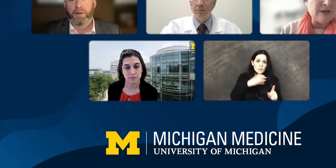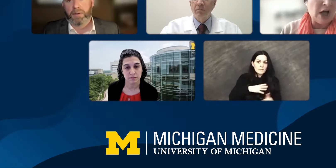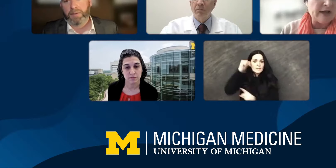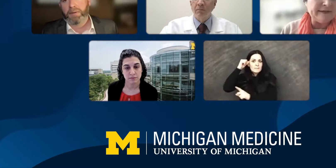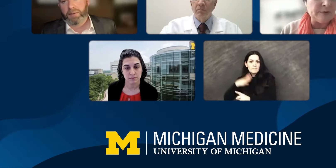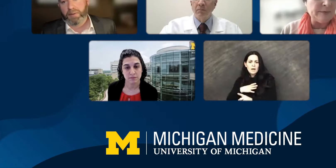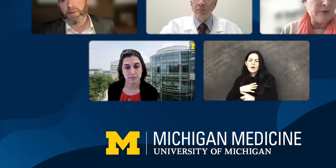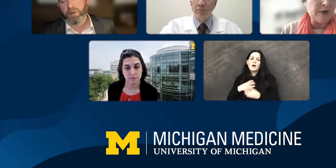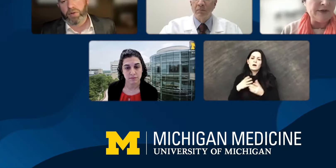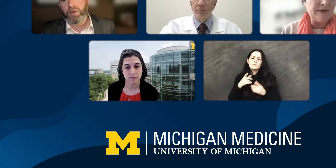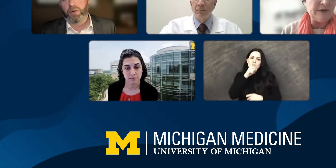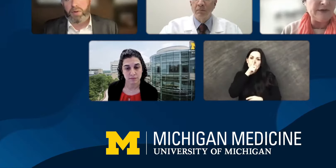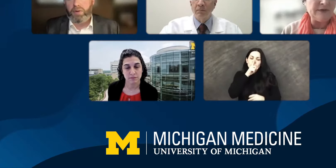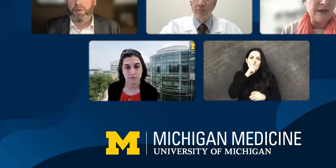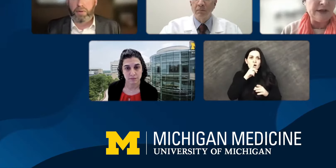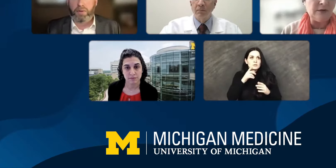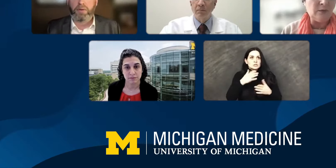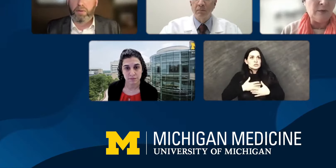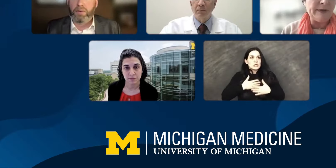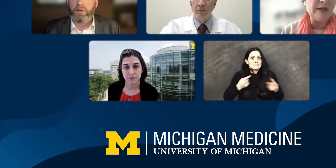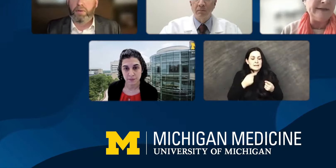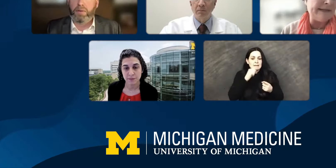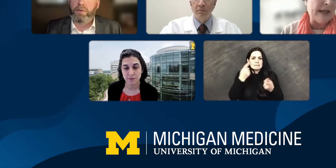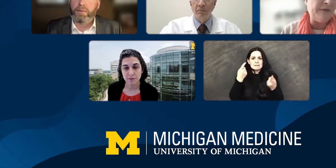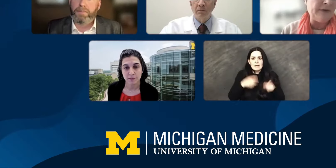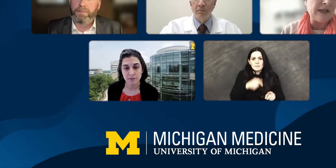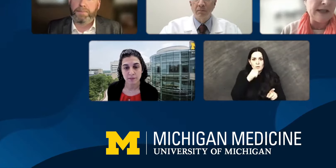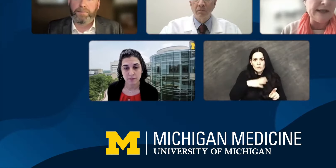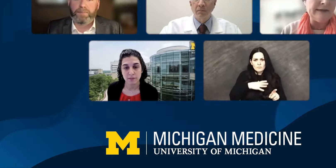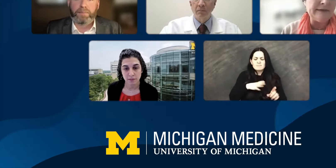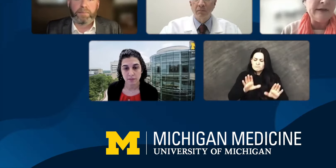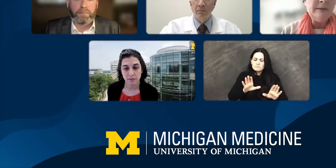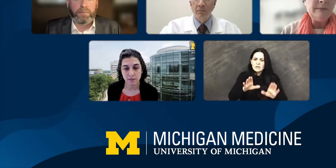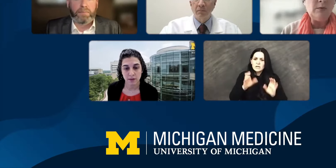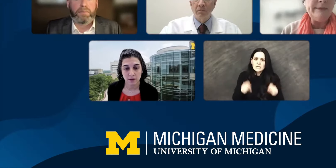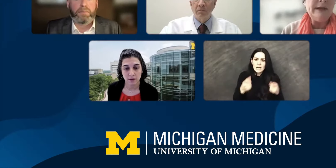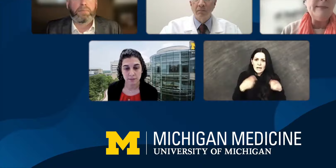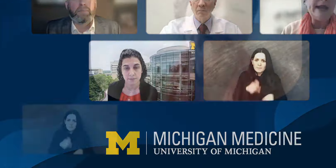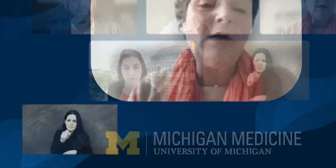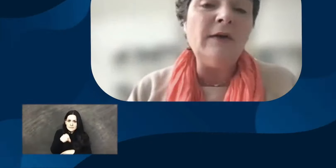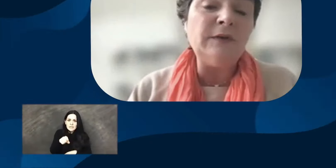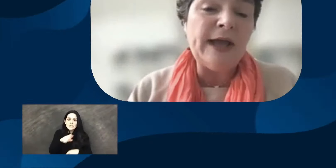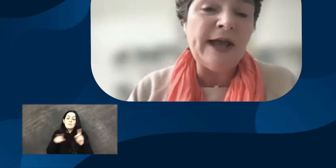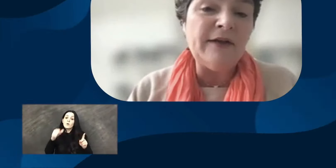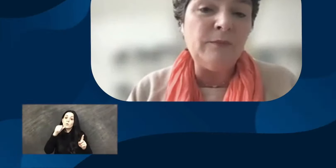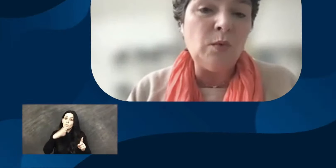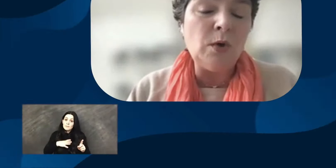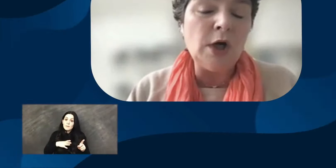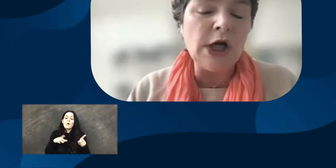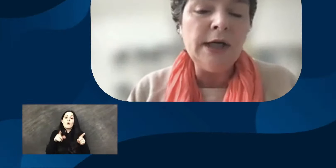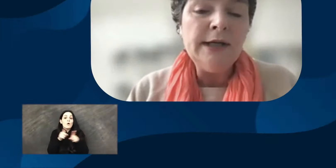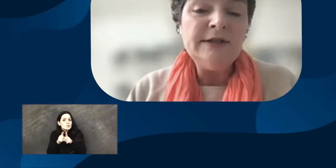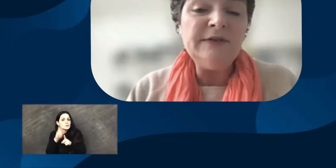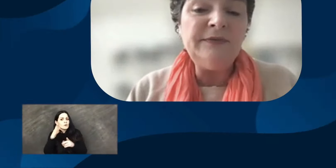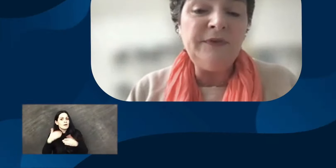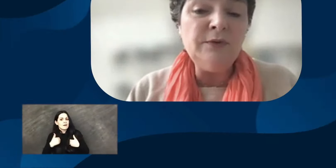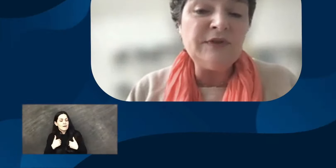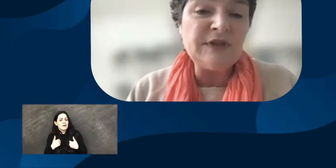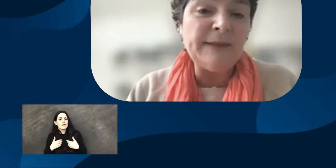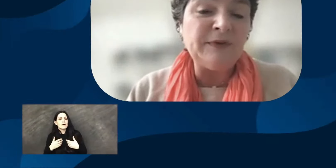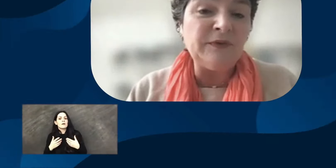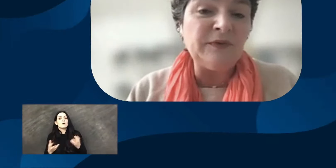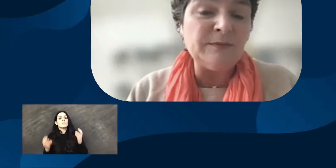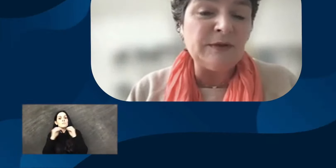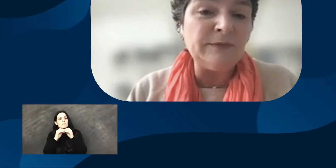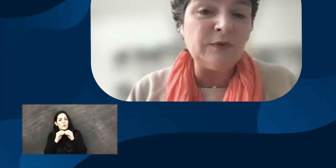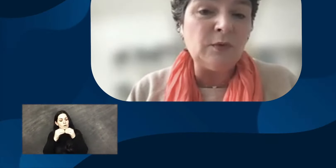pain is not a symptom of heart disease in women, because it definitely is. But women may also have more diffuse